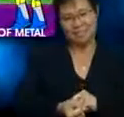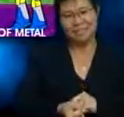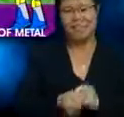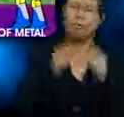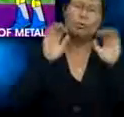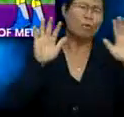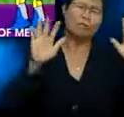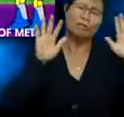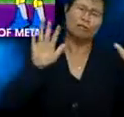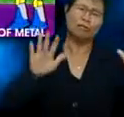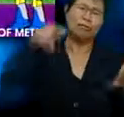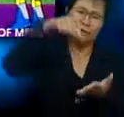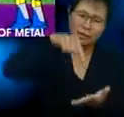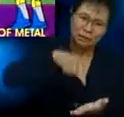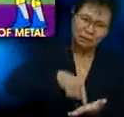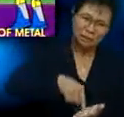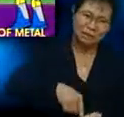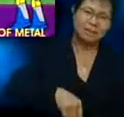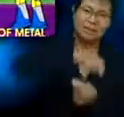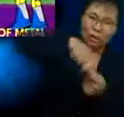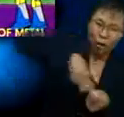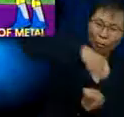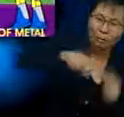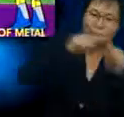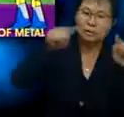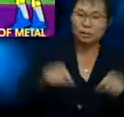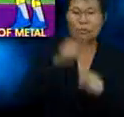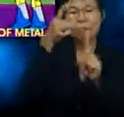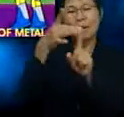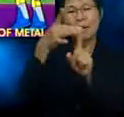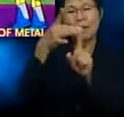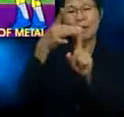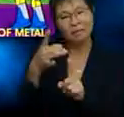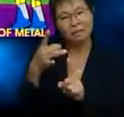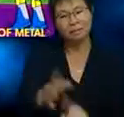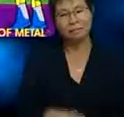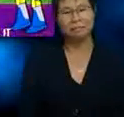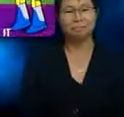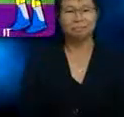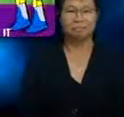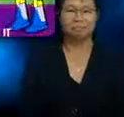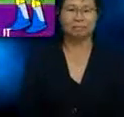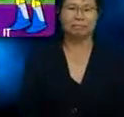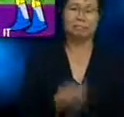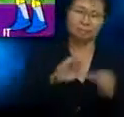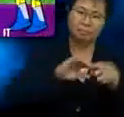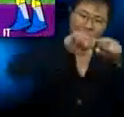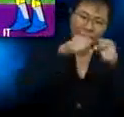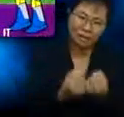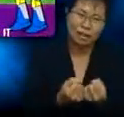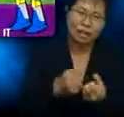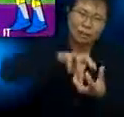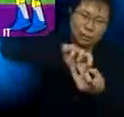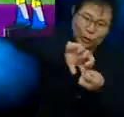It's so wonderful, this square piece of metal. Bend